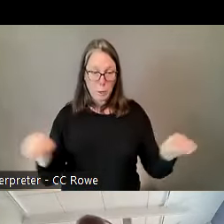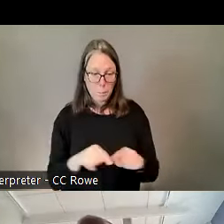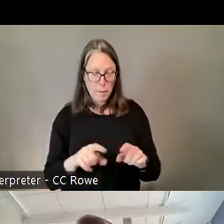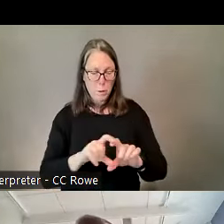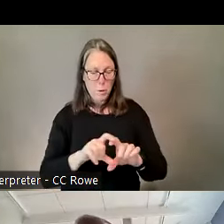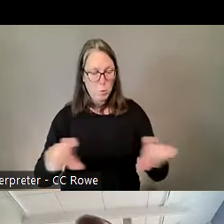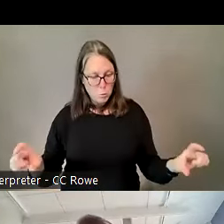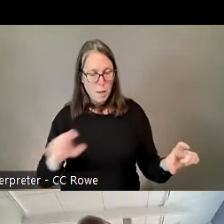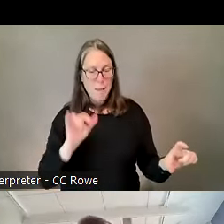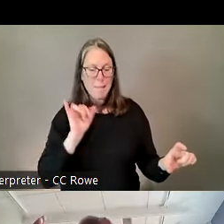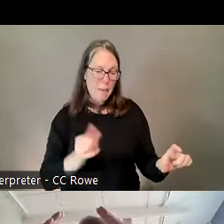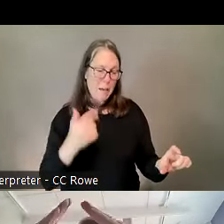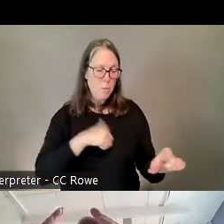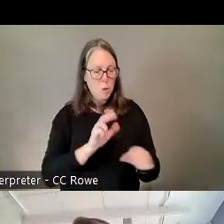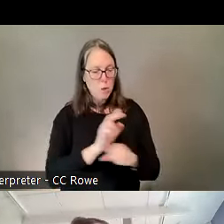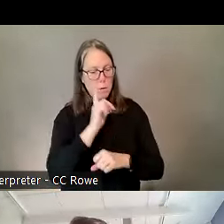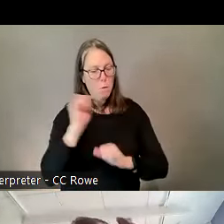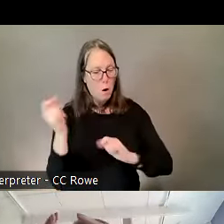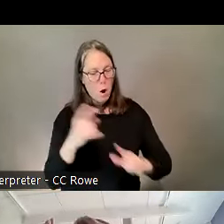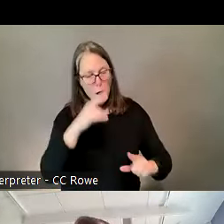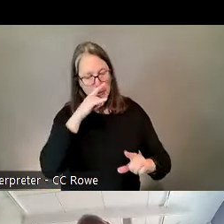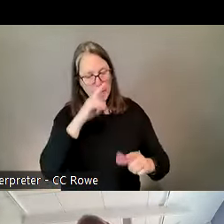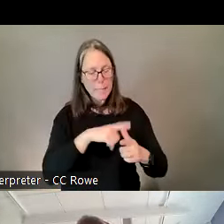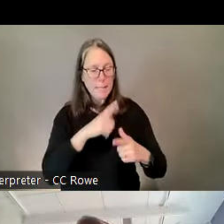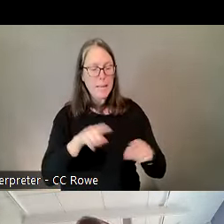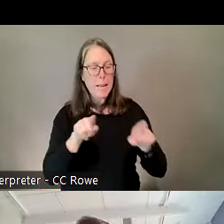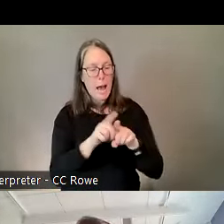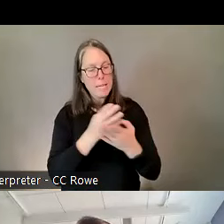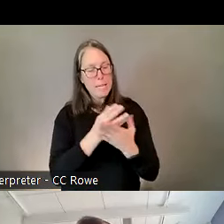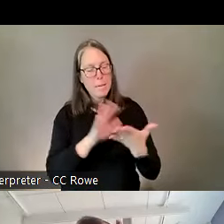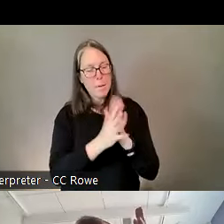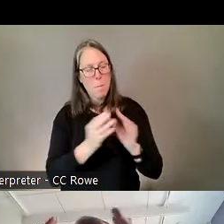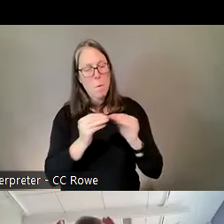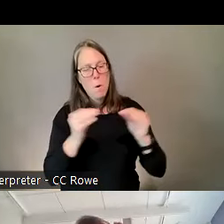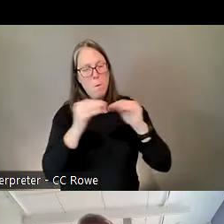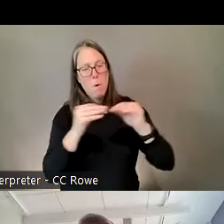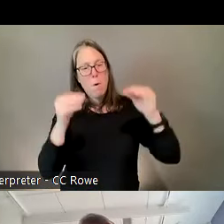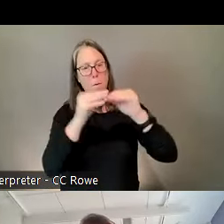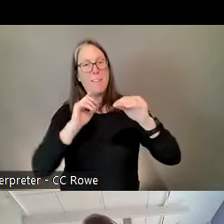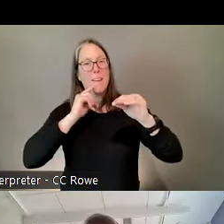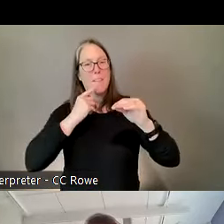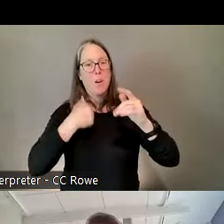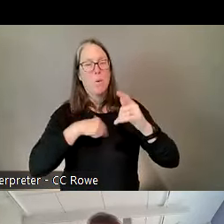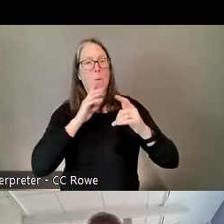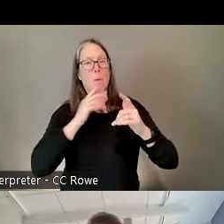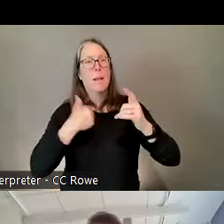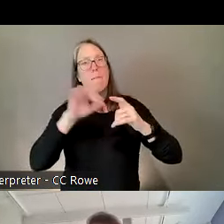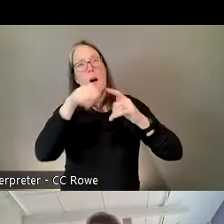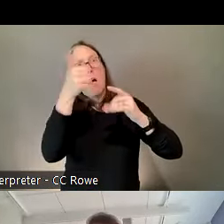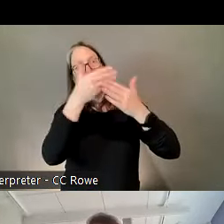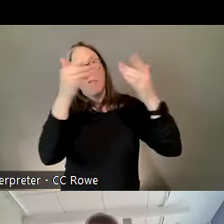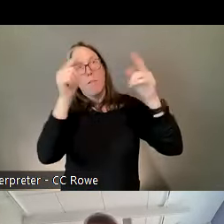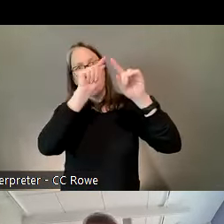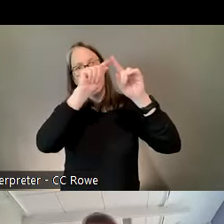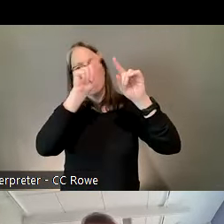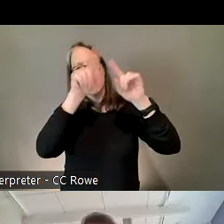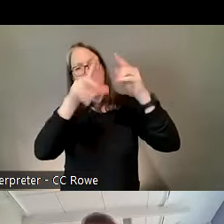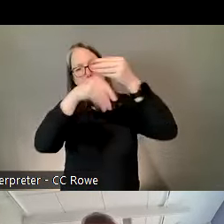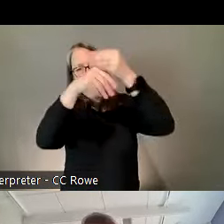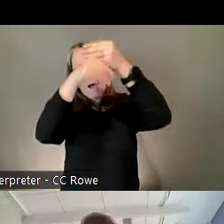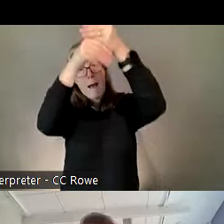base and that's what we're using, and then as things get maybe more severe, is how it felt, we go up to these other aspects. I think that